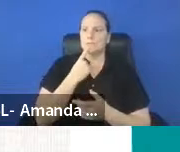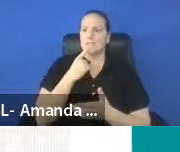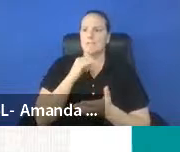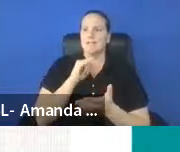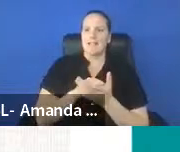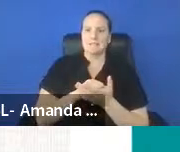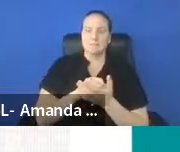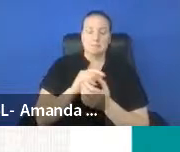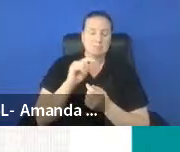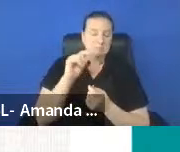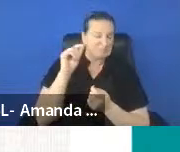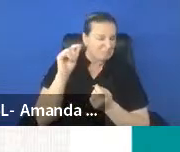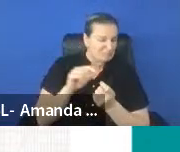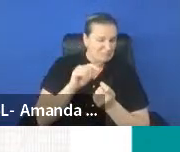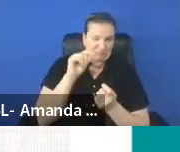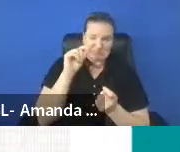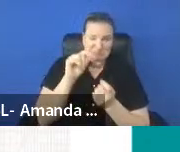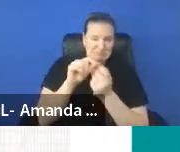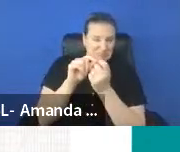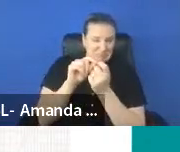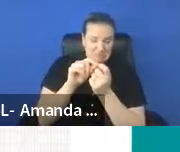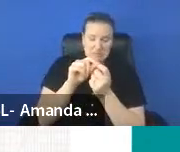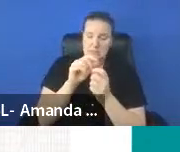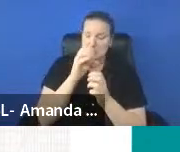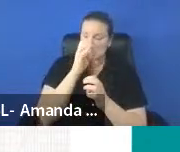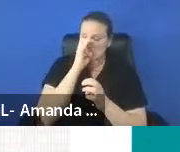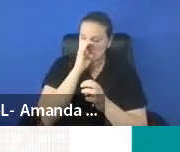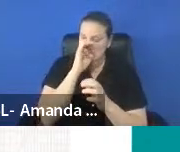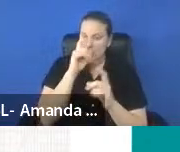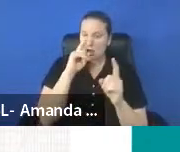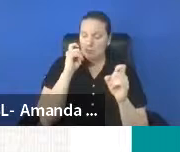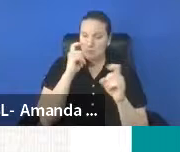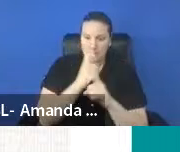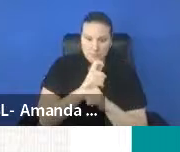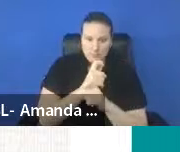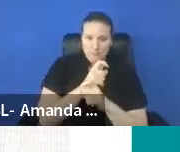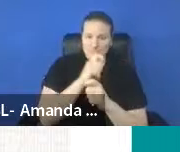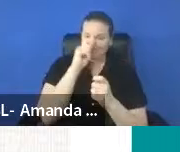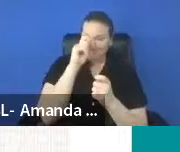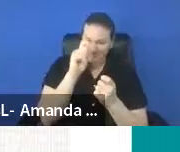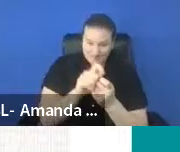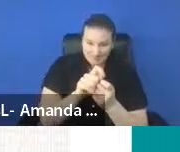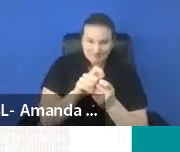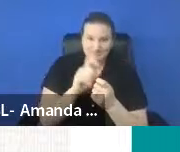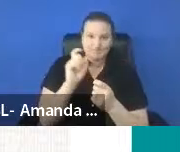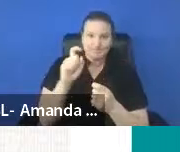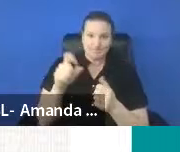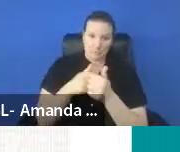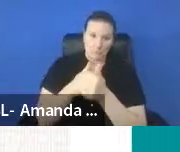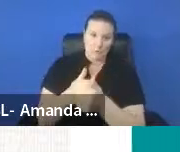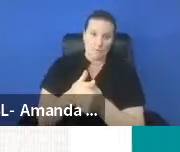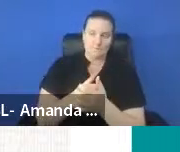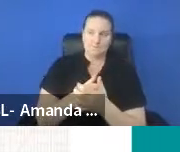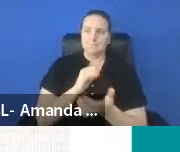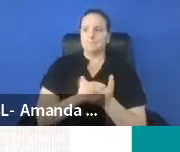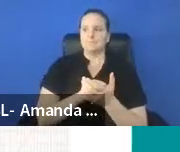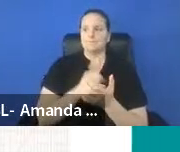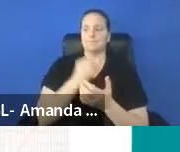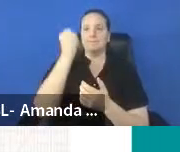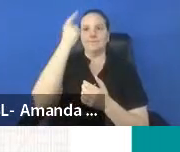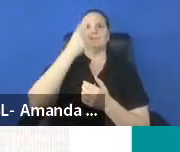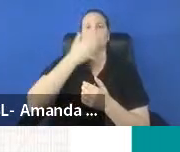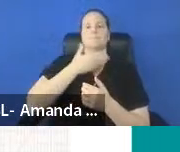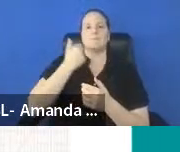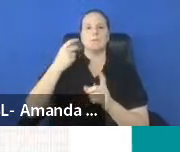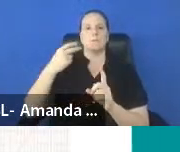needle, and it's a very complex threading of a needle in addition to that. So it was really a great perspective, because I think many